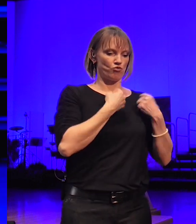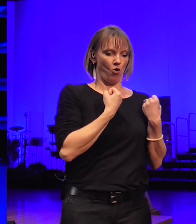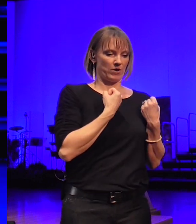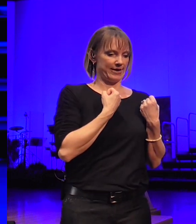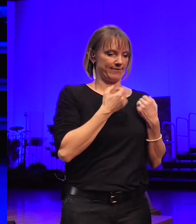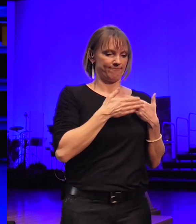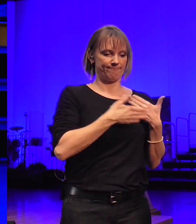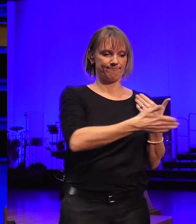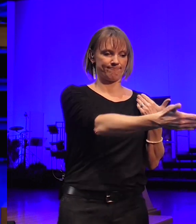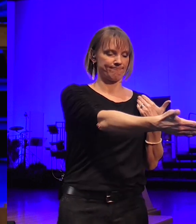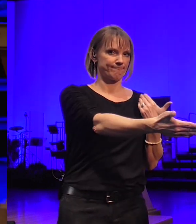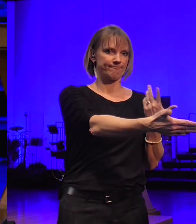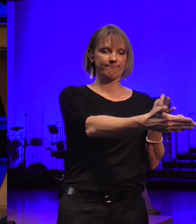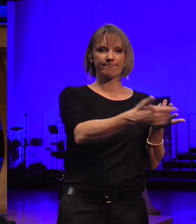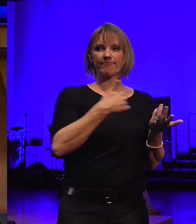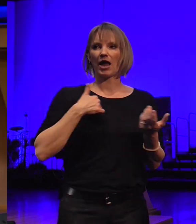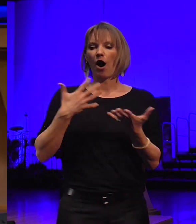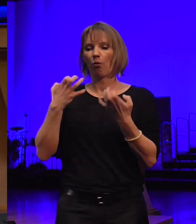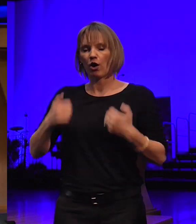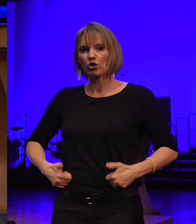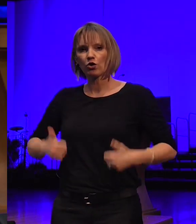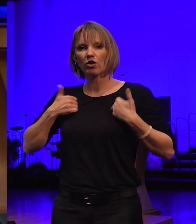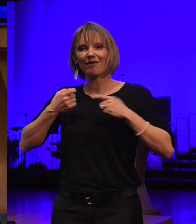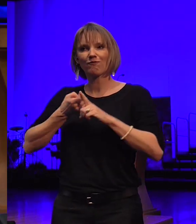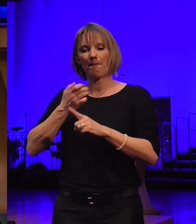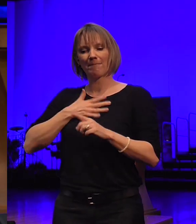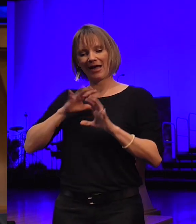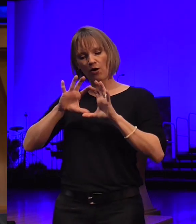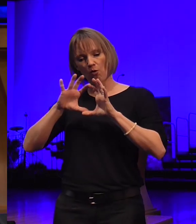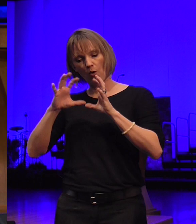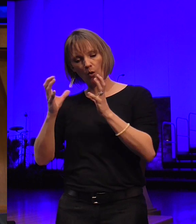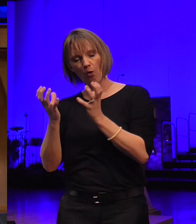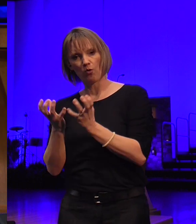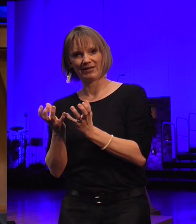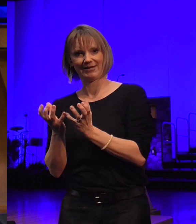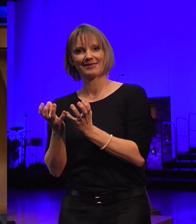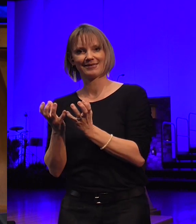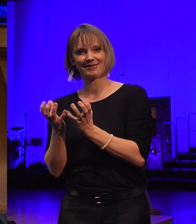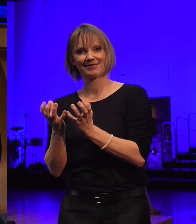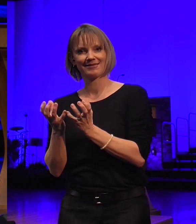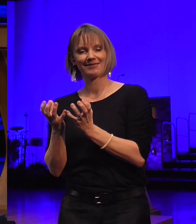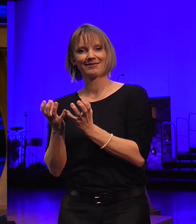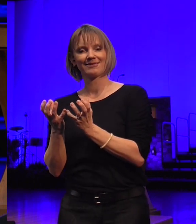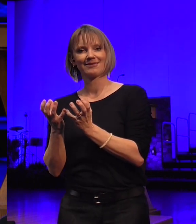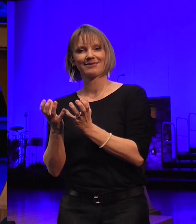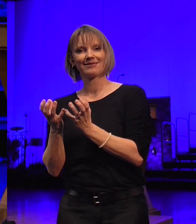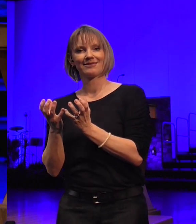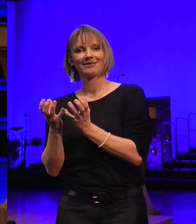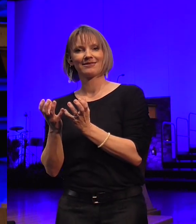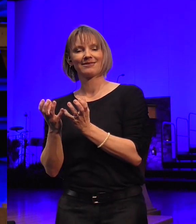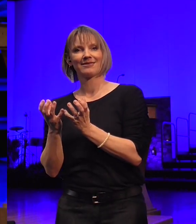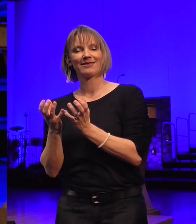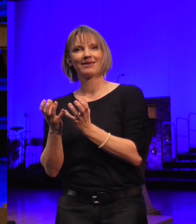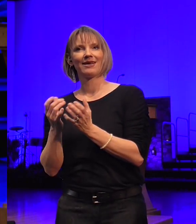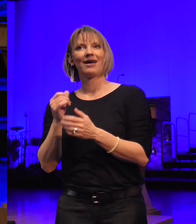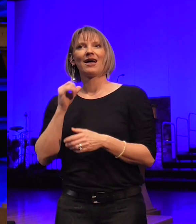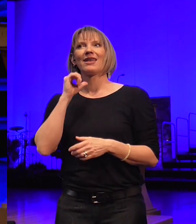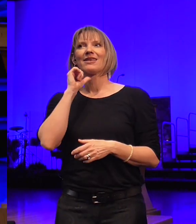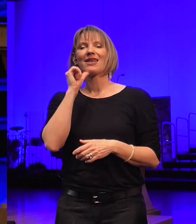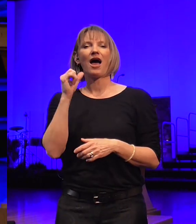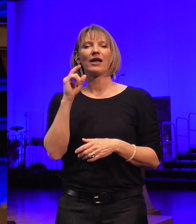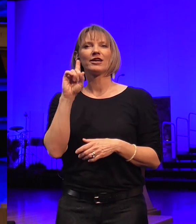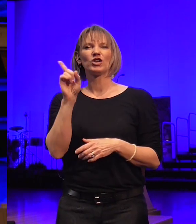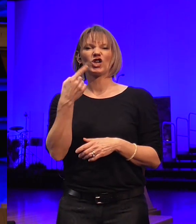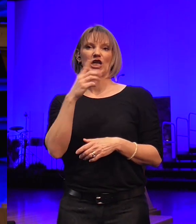anymore. I want to learn from my wholeness. And that's not just woo-woo